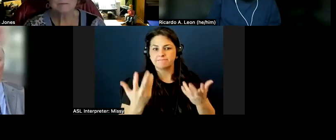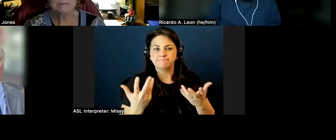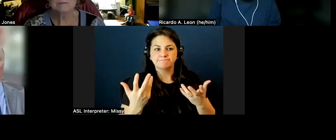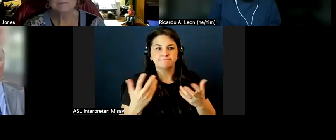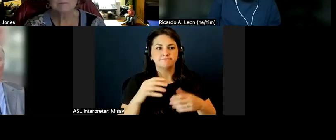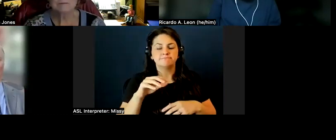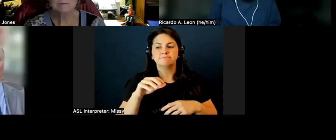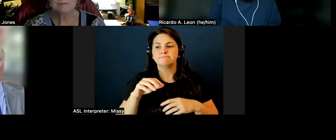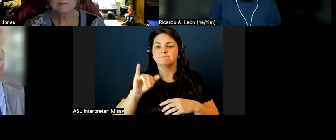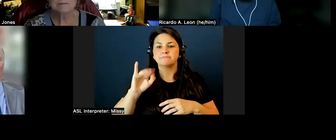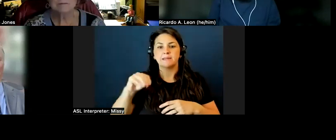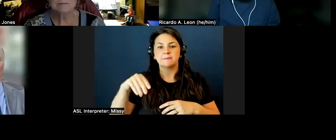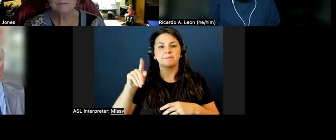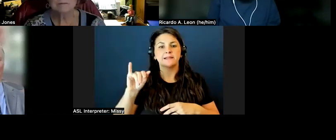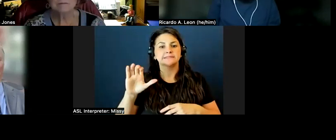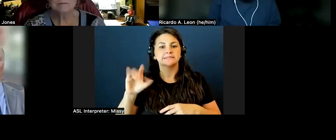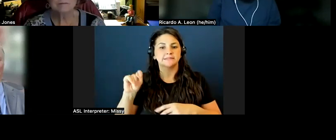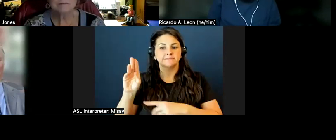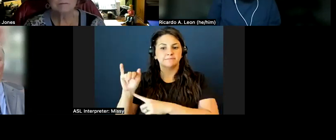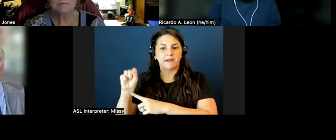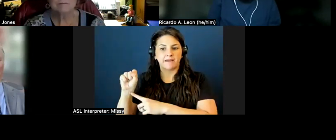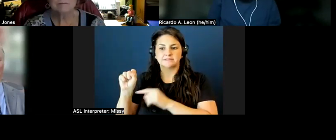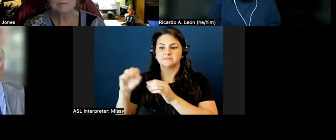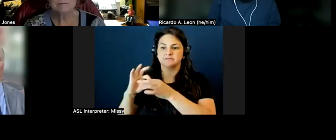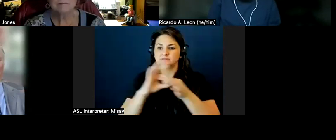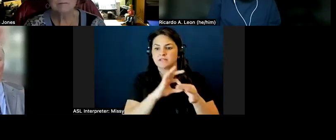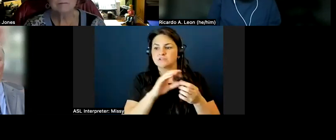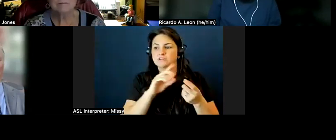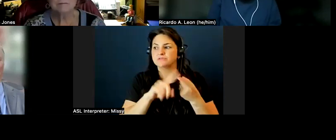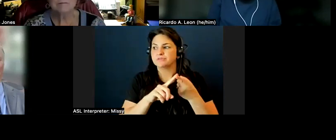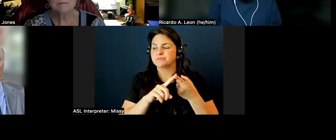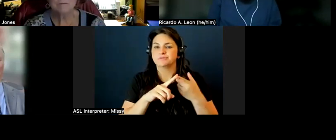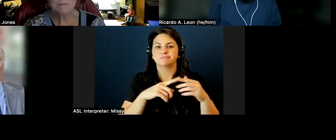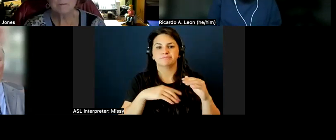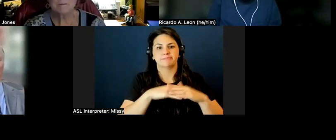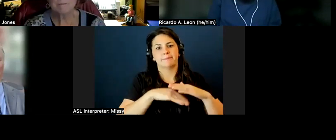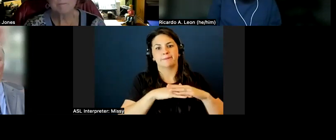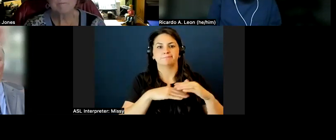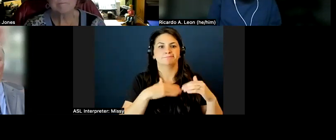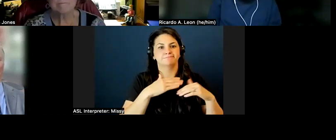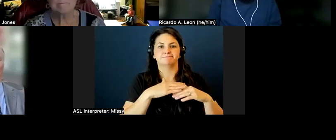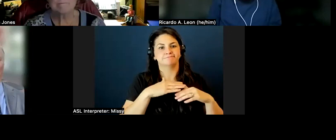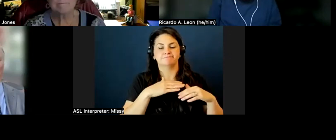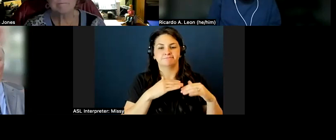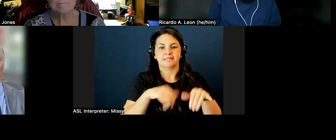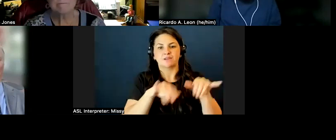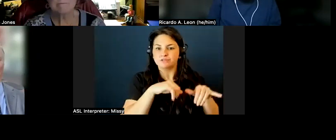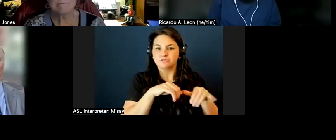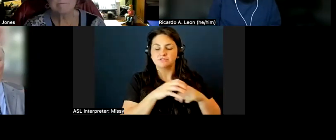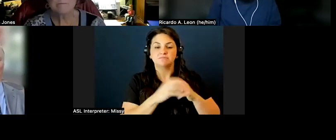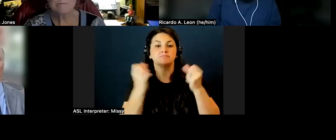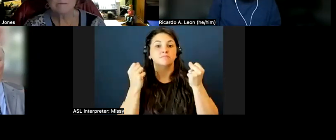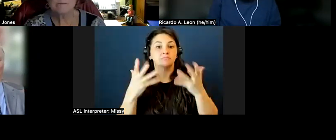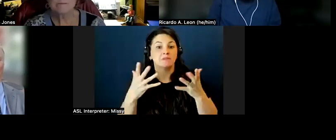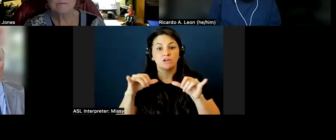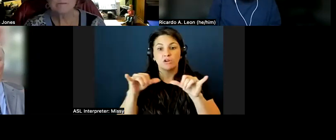implicit bias having a relationship to minimums. And many architects and clients